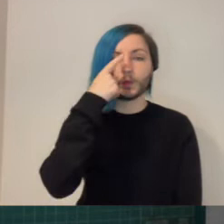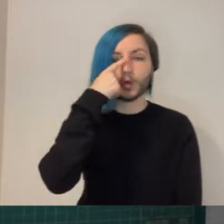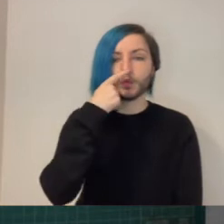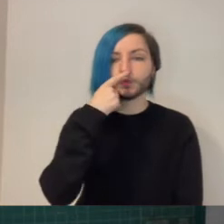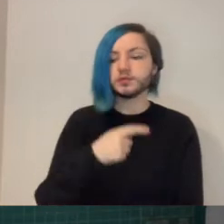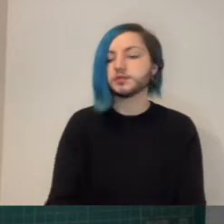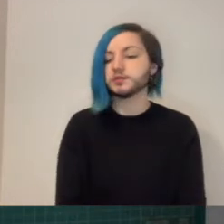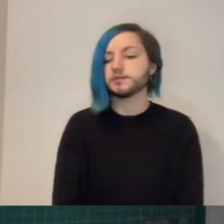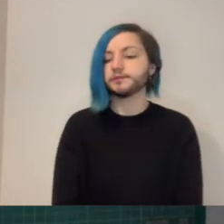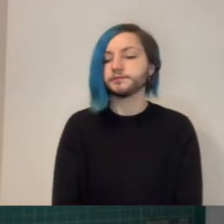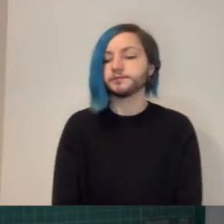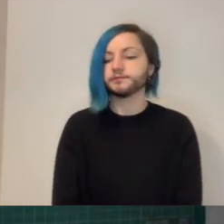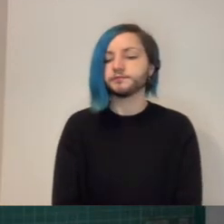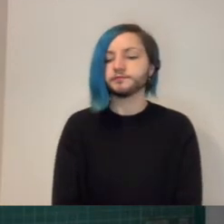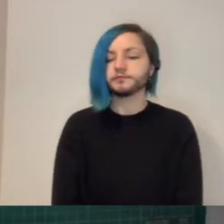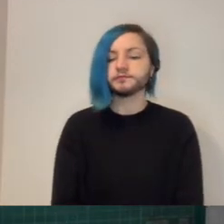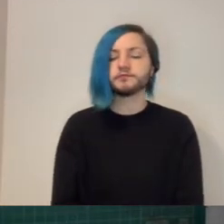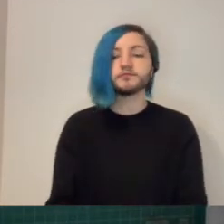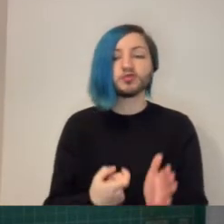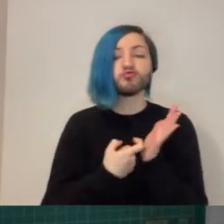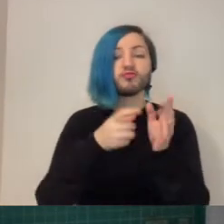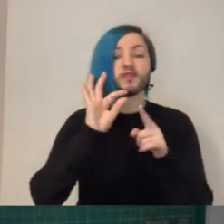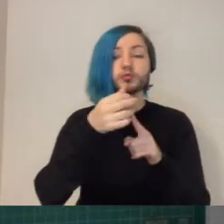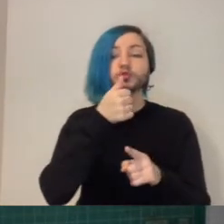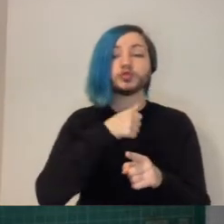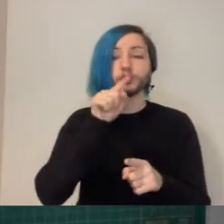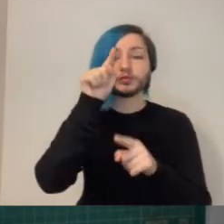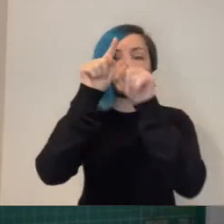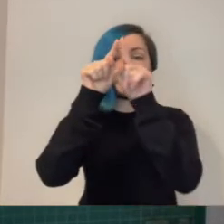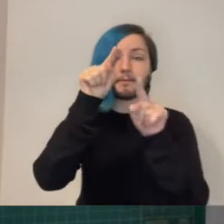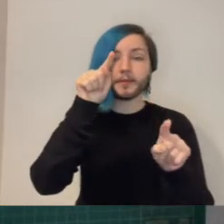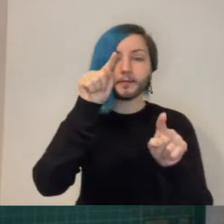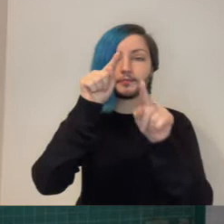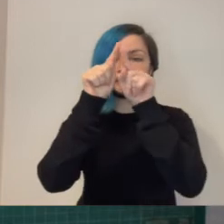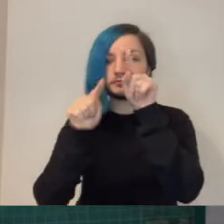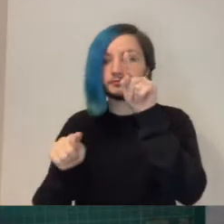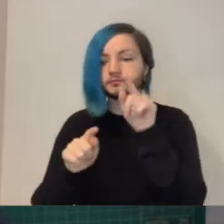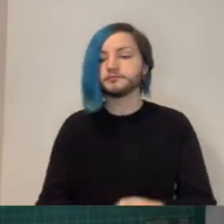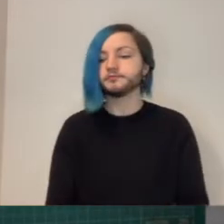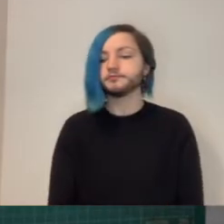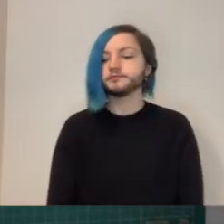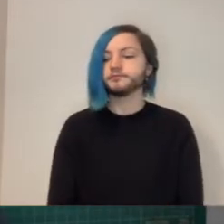and I'm going to put in the section of the nose, so I'll come and use that as reference points here.